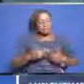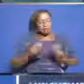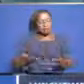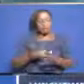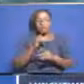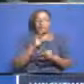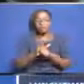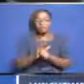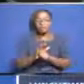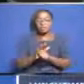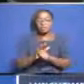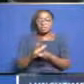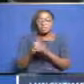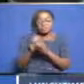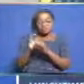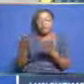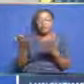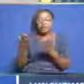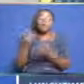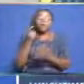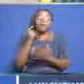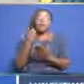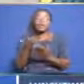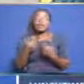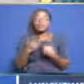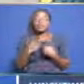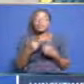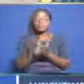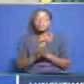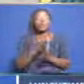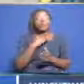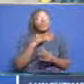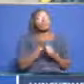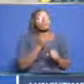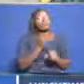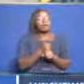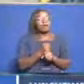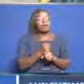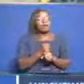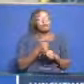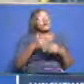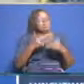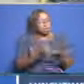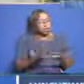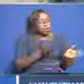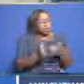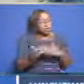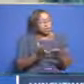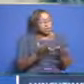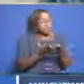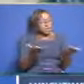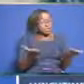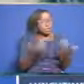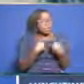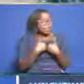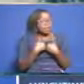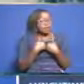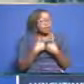mambo ya hall na tushaingia. Sisi tunapenda kufanya kazi. Na kwa sababu tumepewa hiyo nafasi